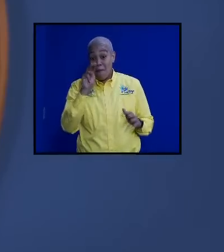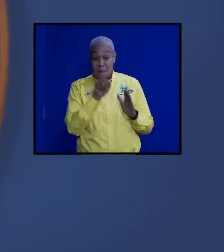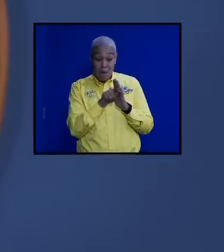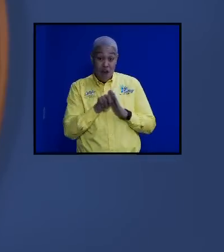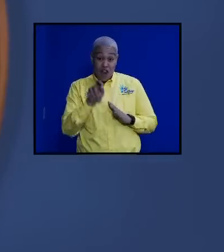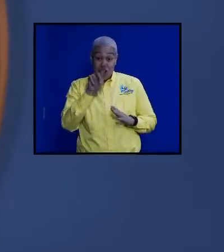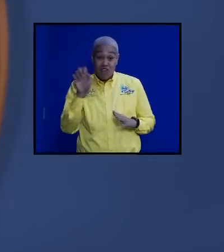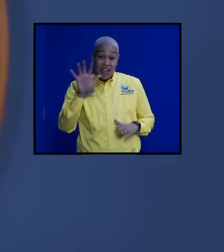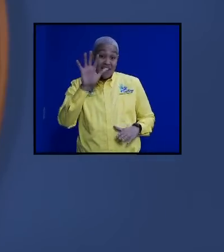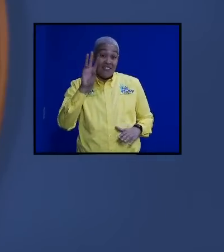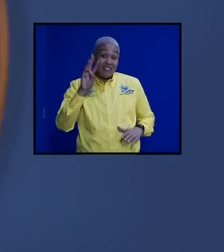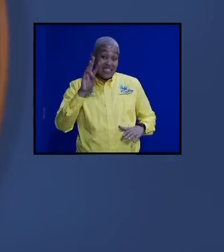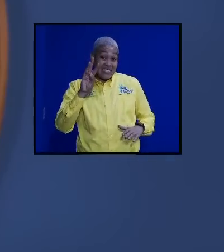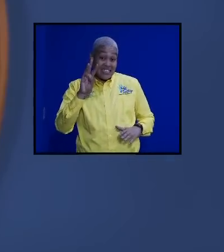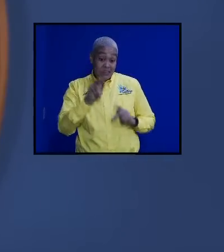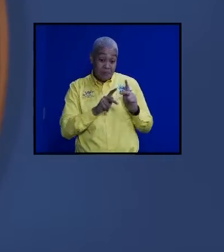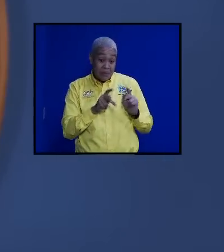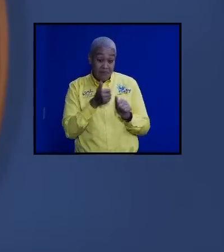100,000.